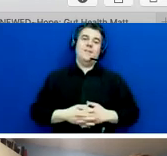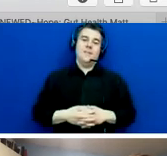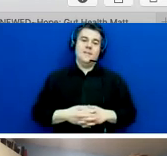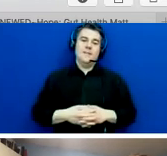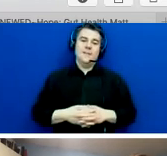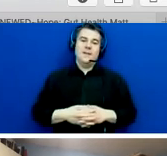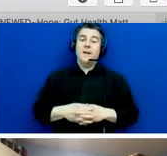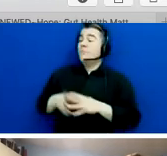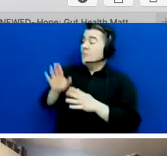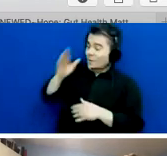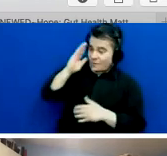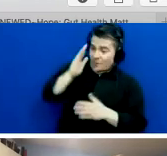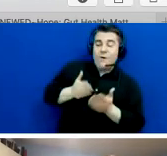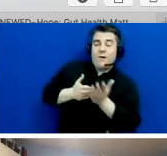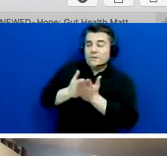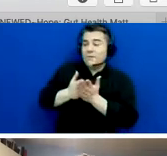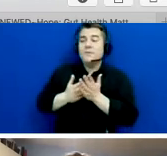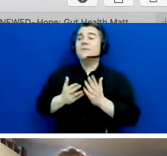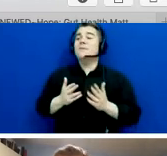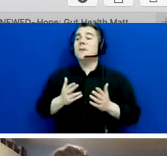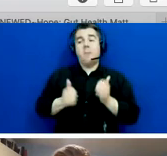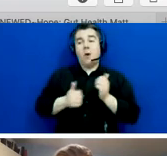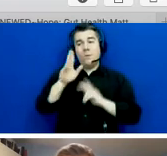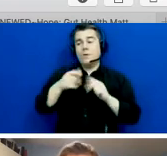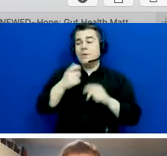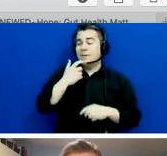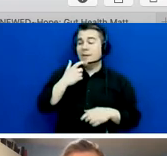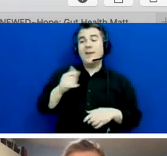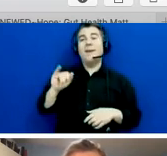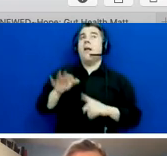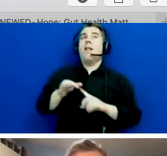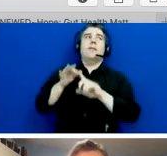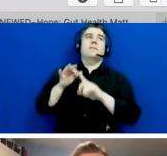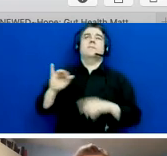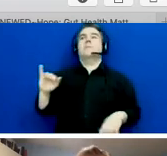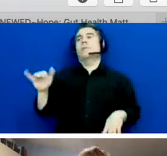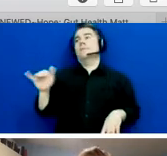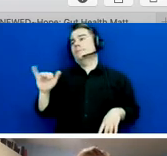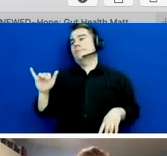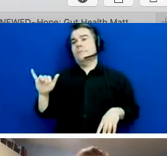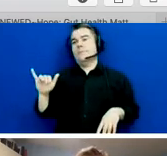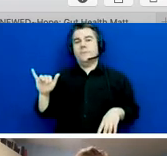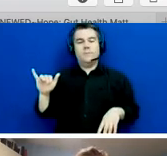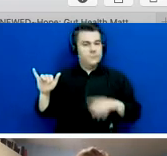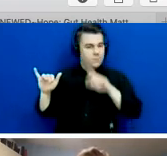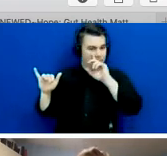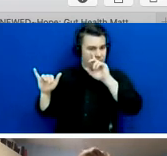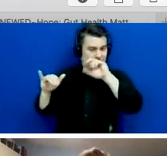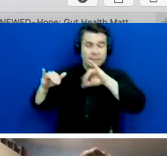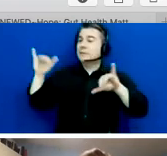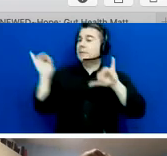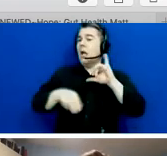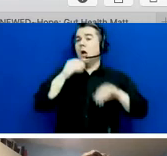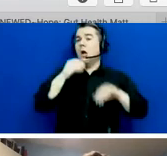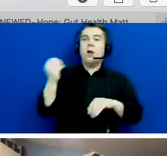And honestly, it's probably what most people would say, unless they're like, empty nesters sitting at home all day. That's the